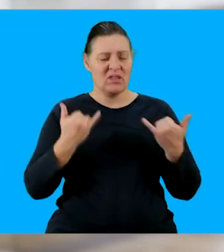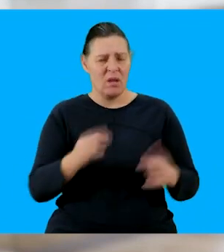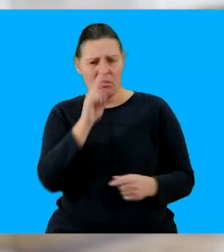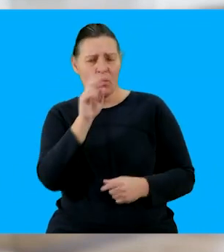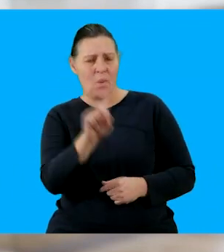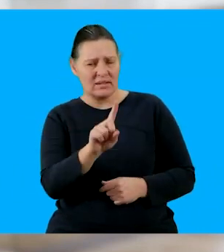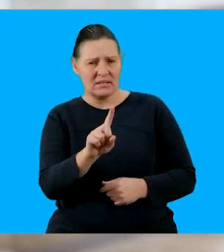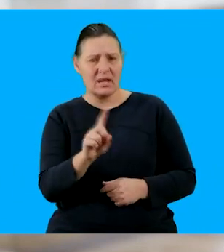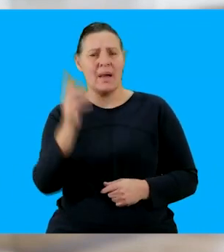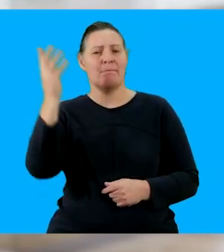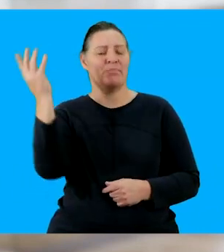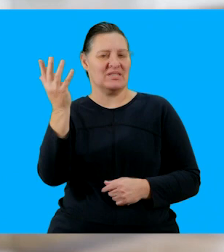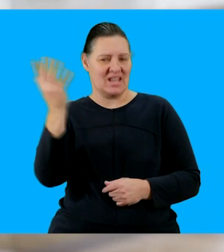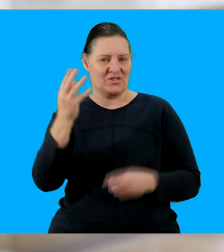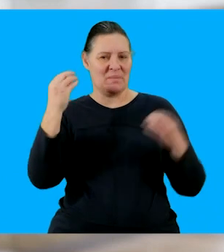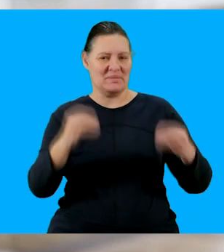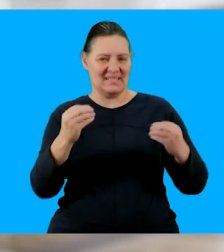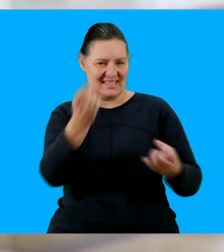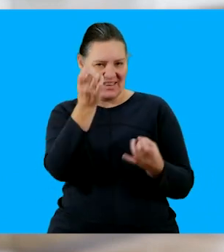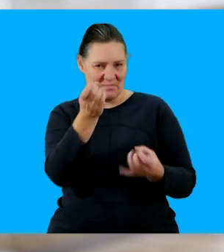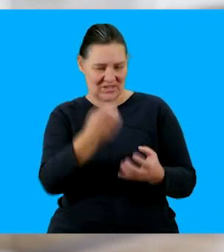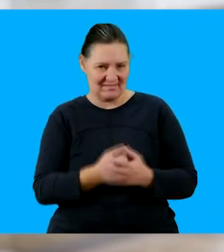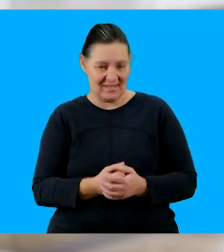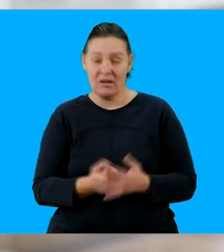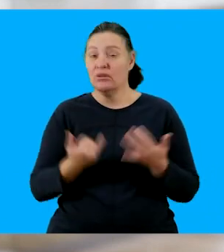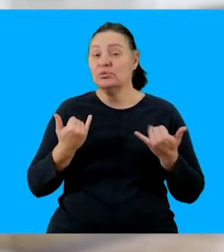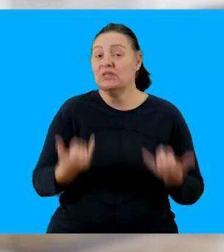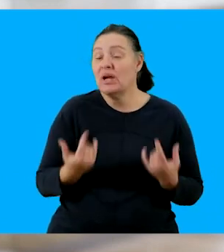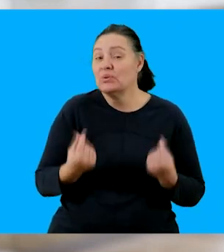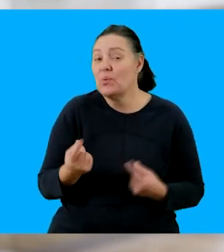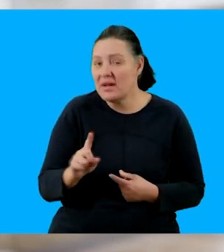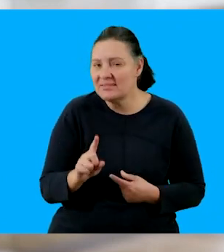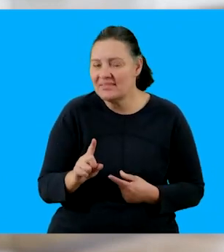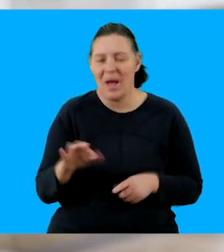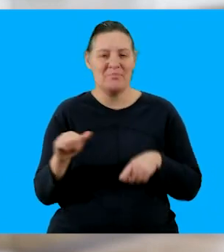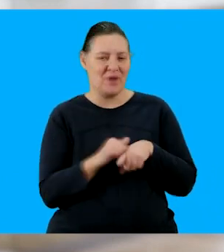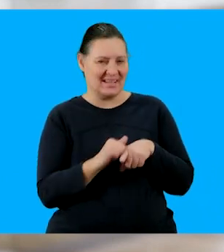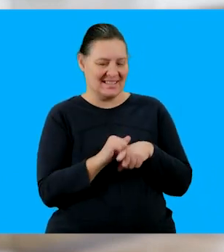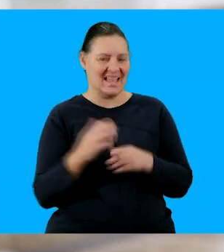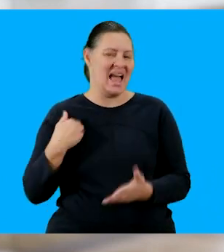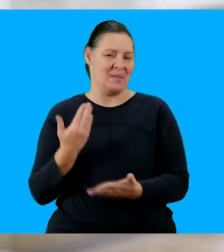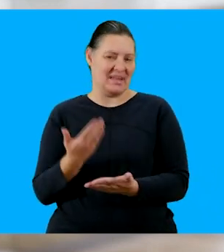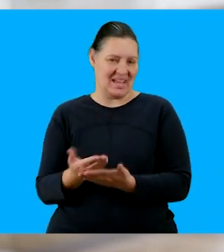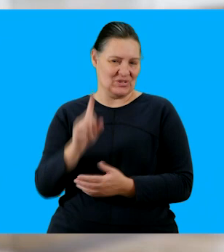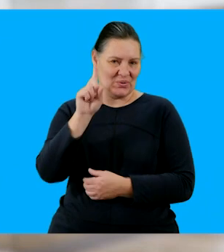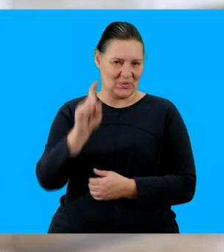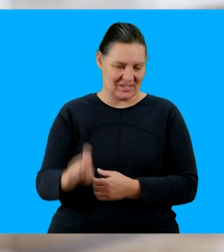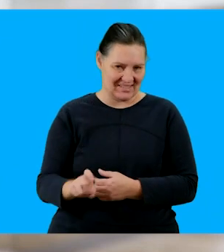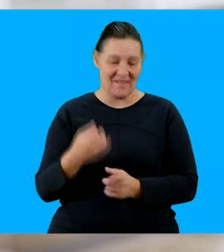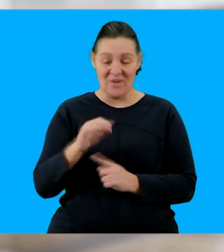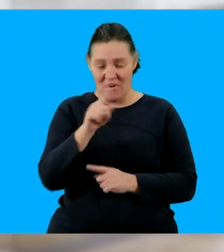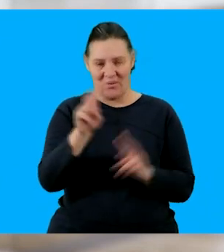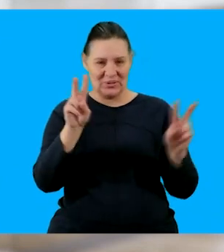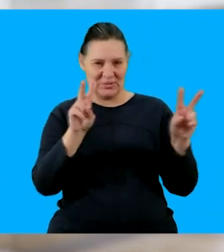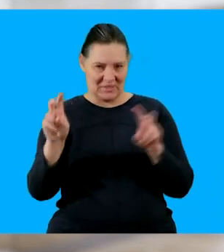that says presentation of business information. But today we will be looking at the practice and application